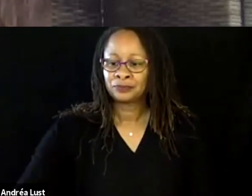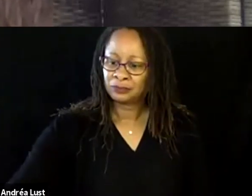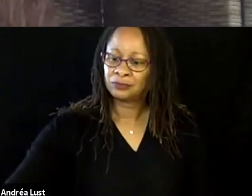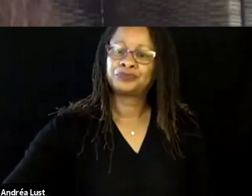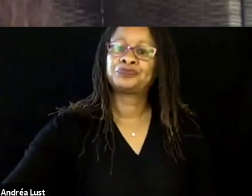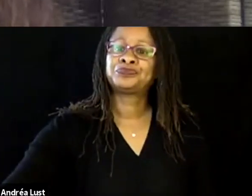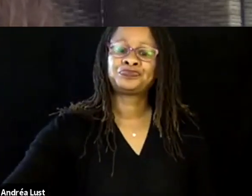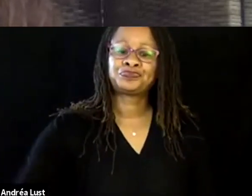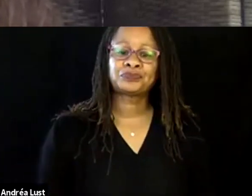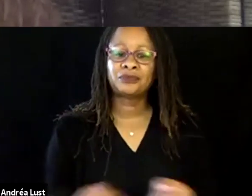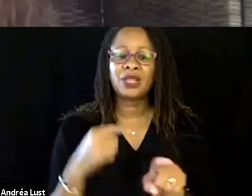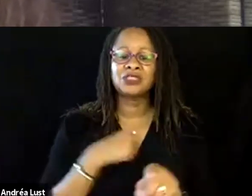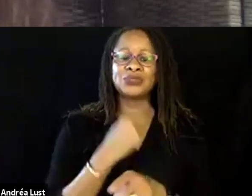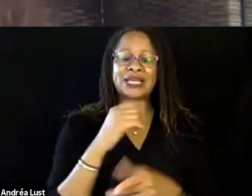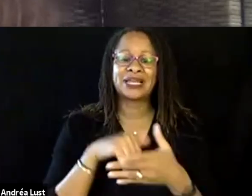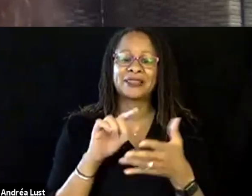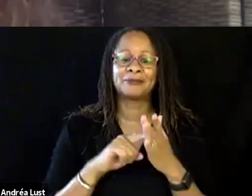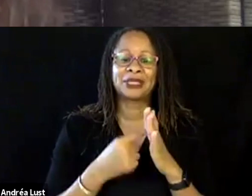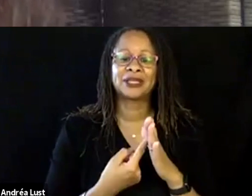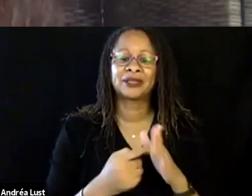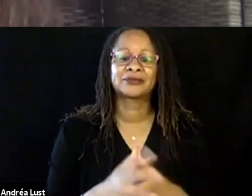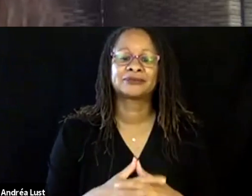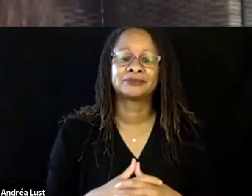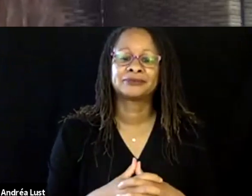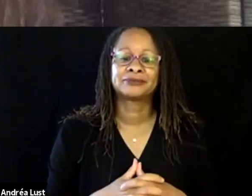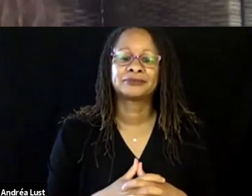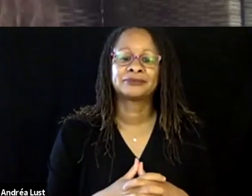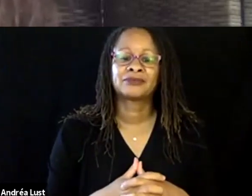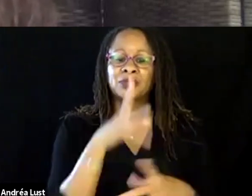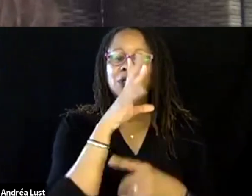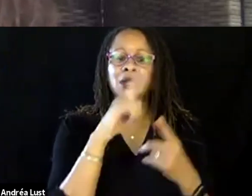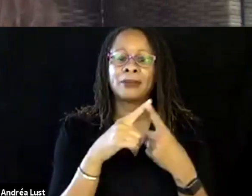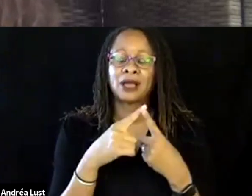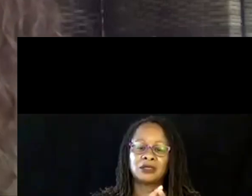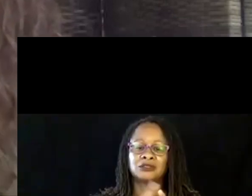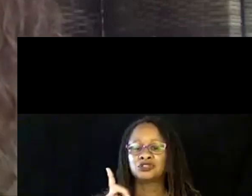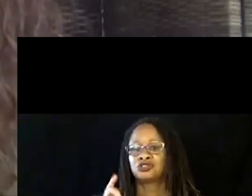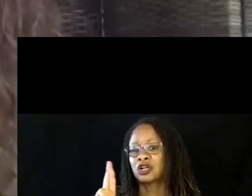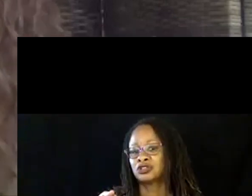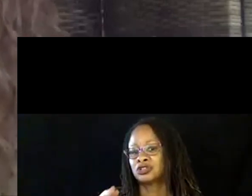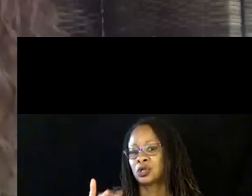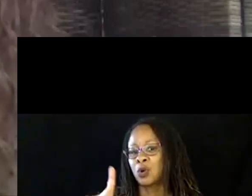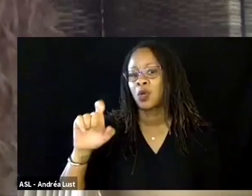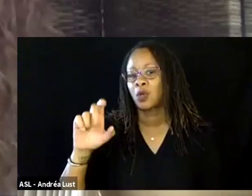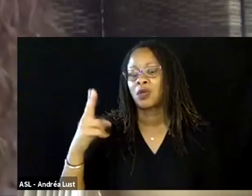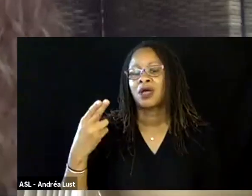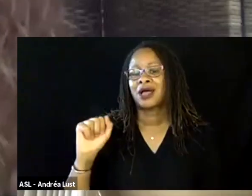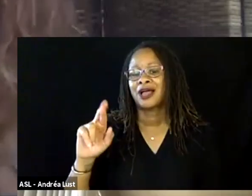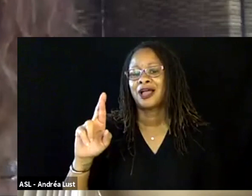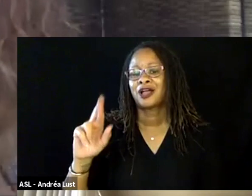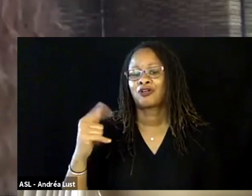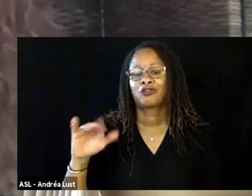said in the beginning, and now we're going to bring on Dr. Nicole Haggard to walk us through, you know, allyship, you know,